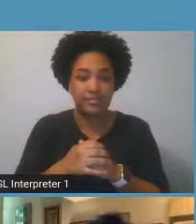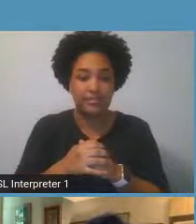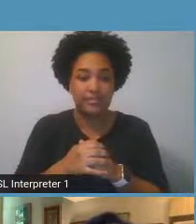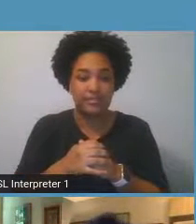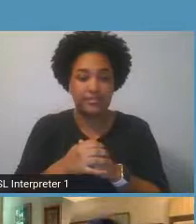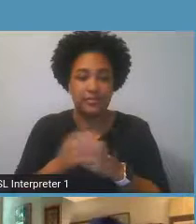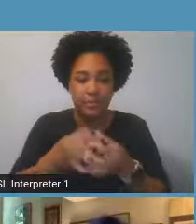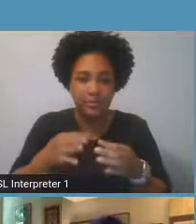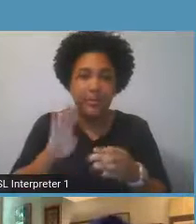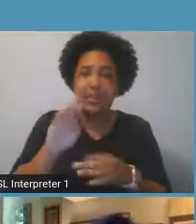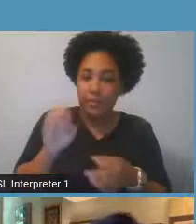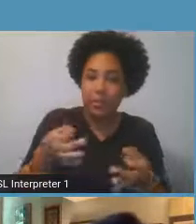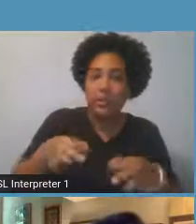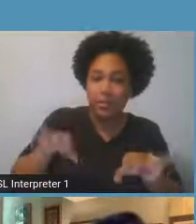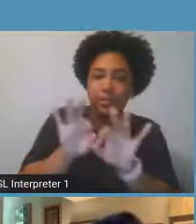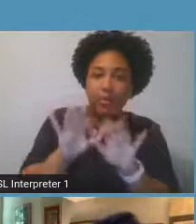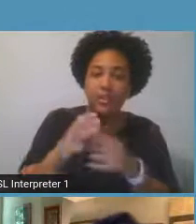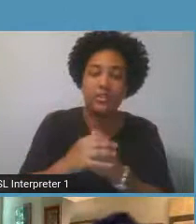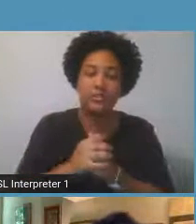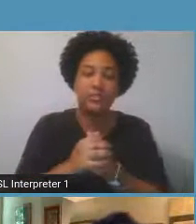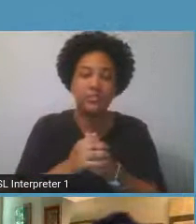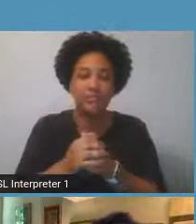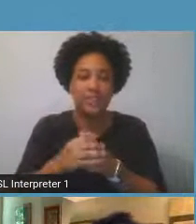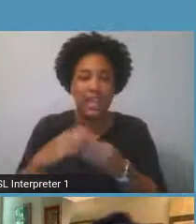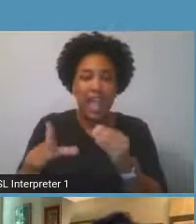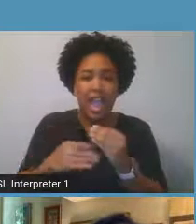it lastly adds value to your collection.